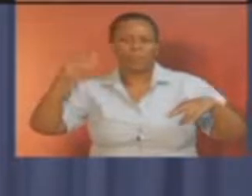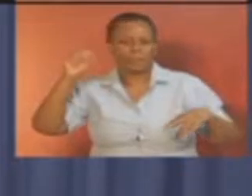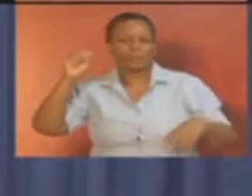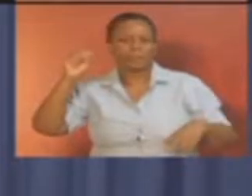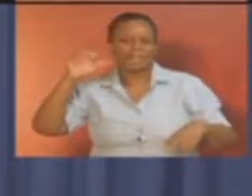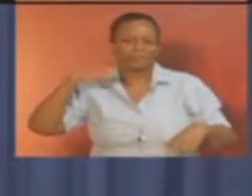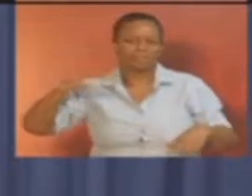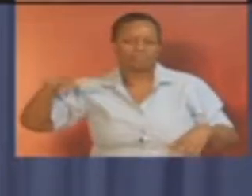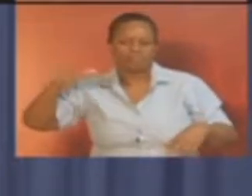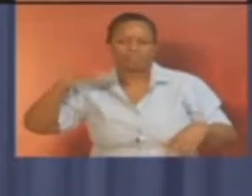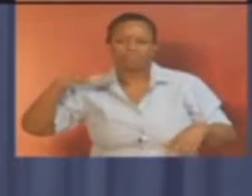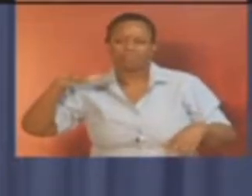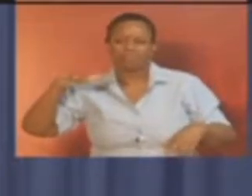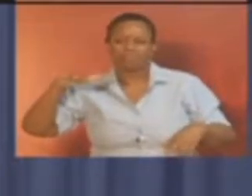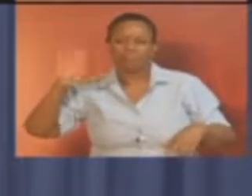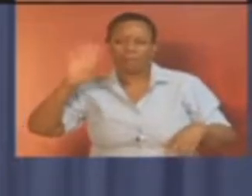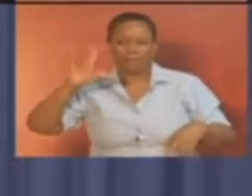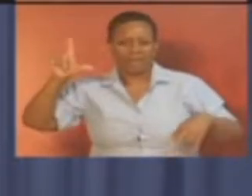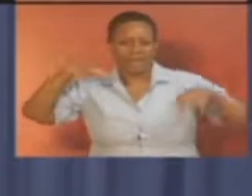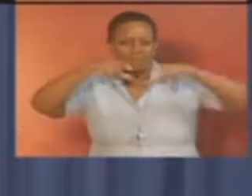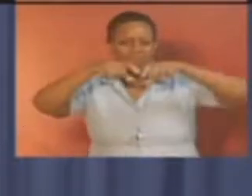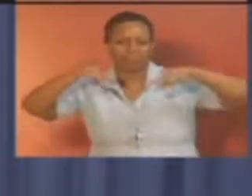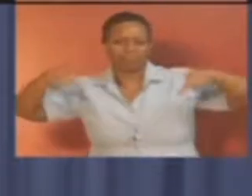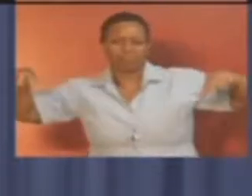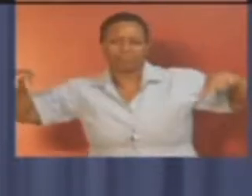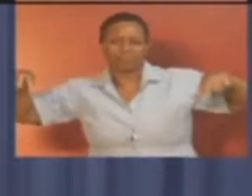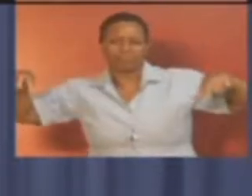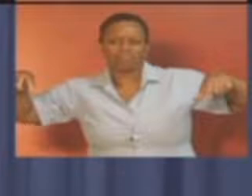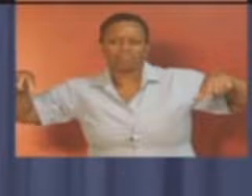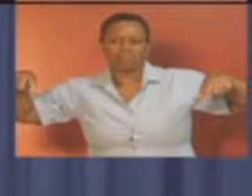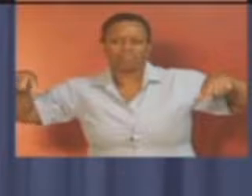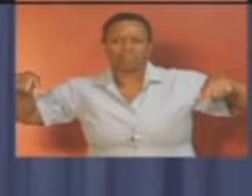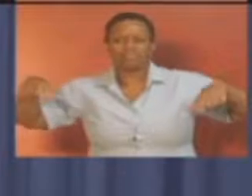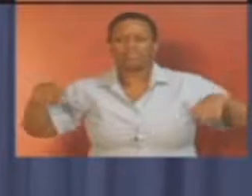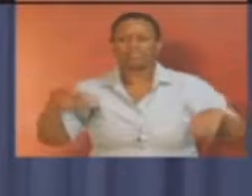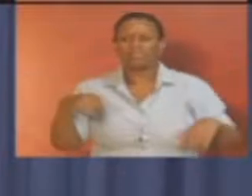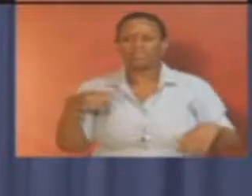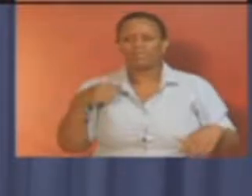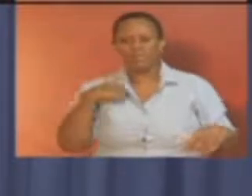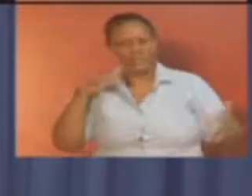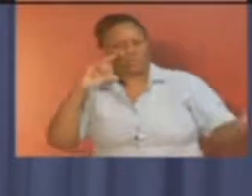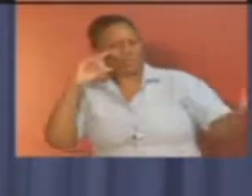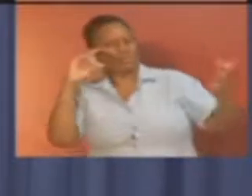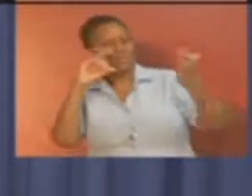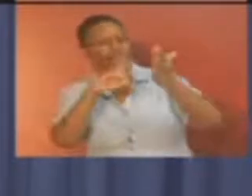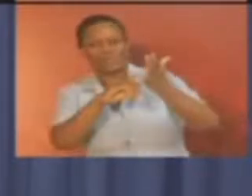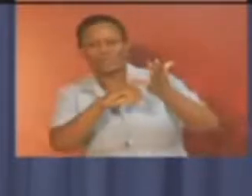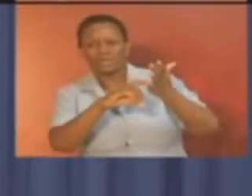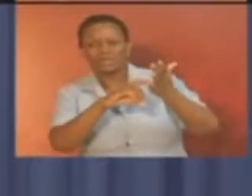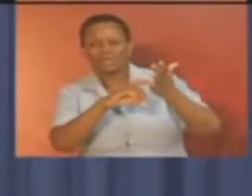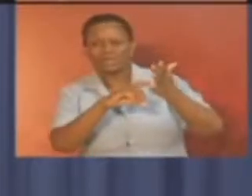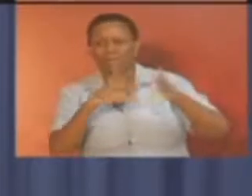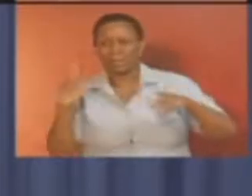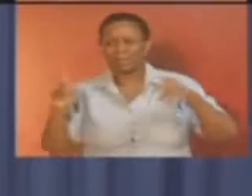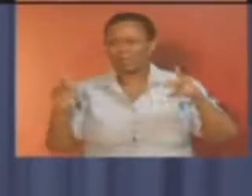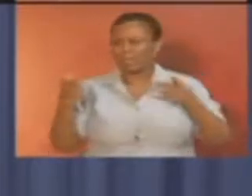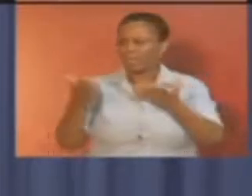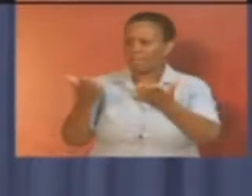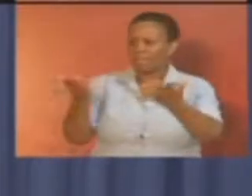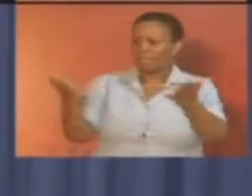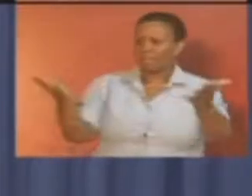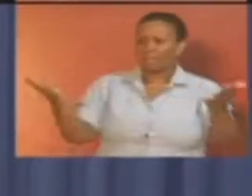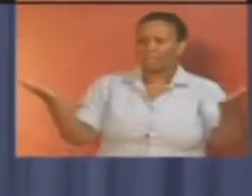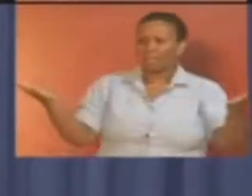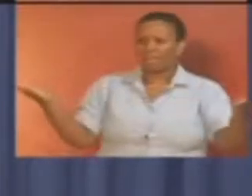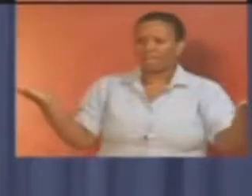was taking place at the Brian Lara Promenade this morning at 8:30. A total disregard